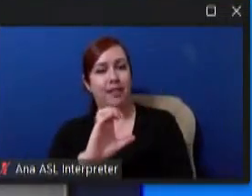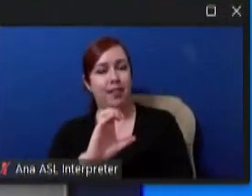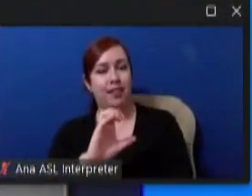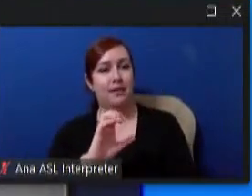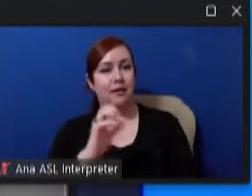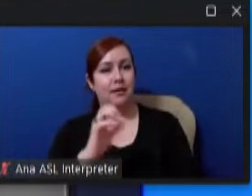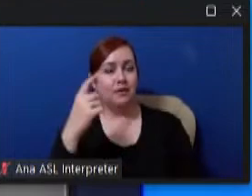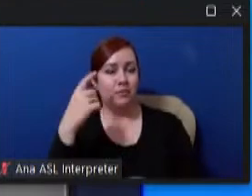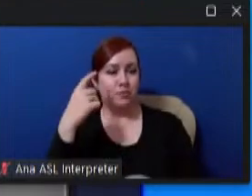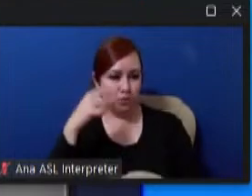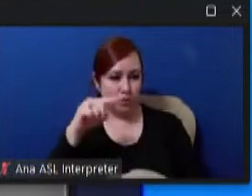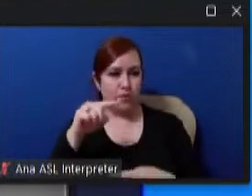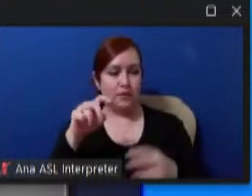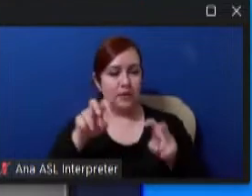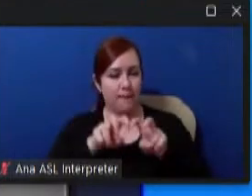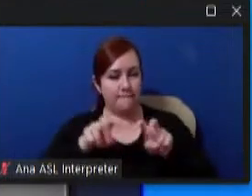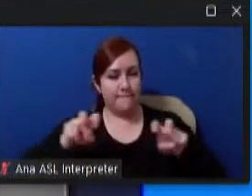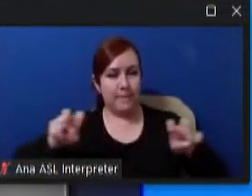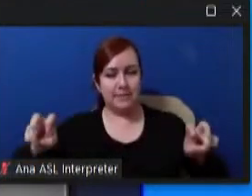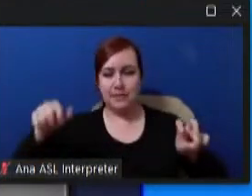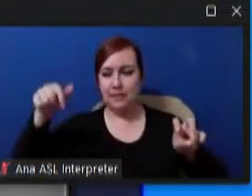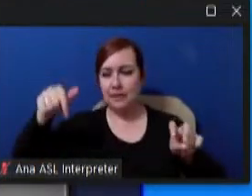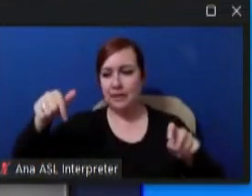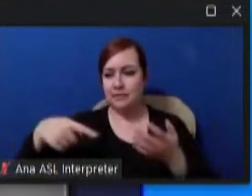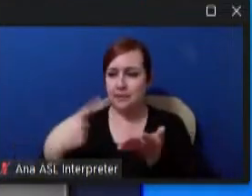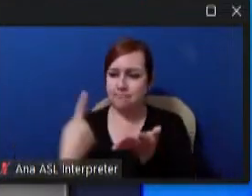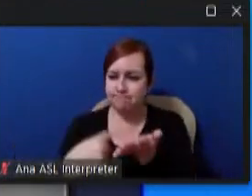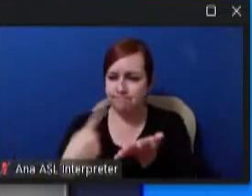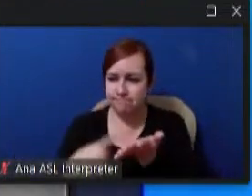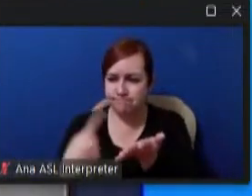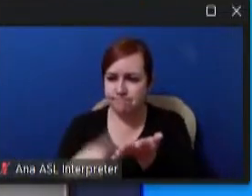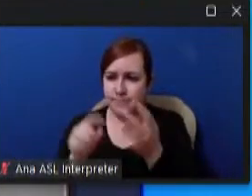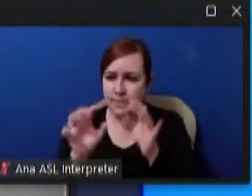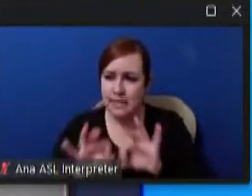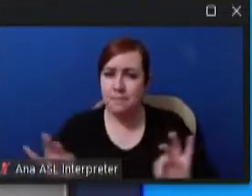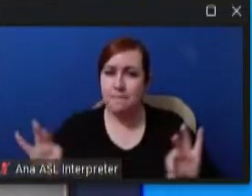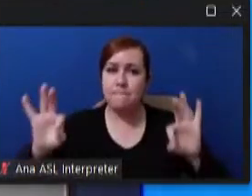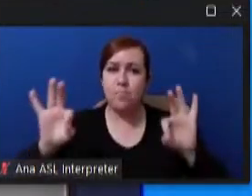express special thanks to civil society for